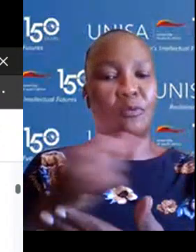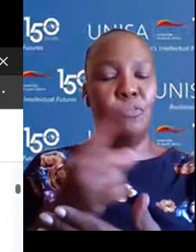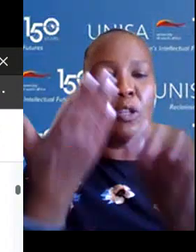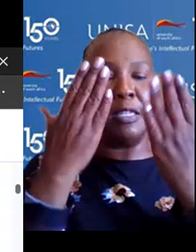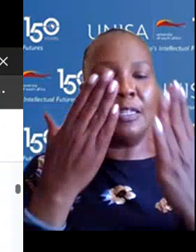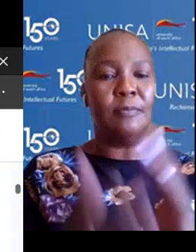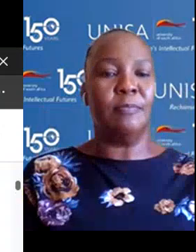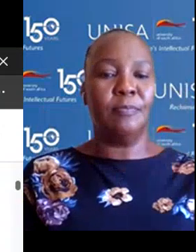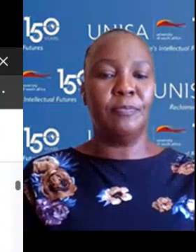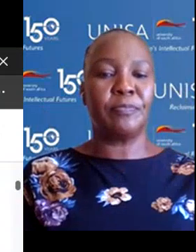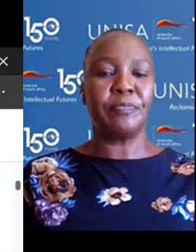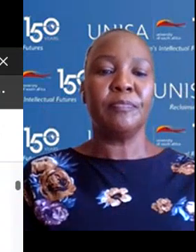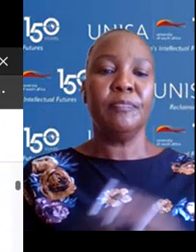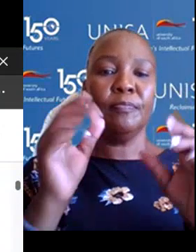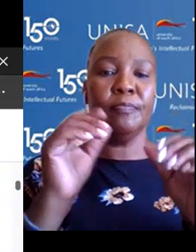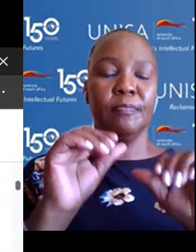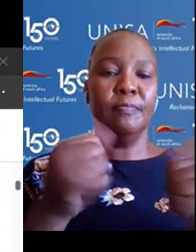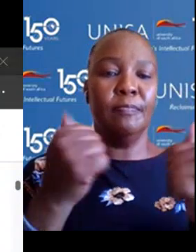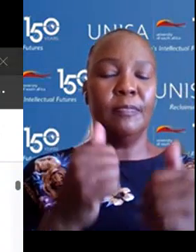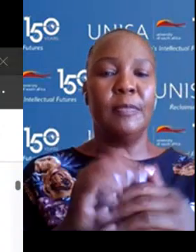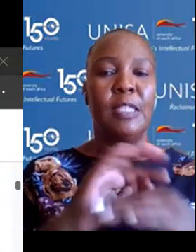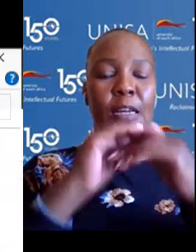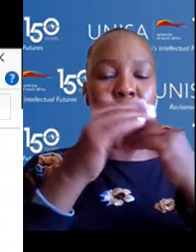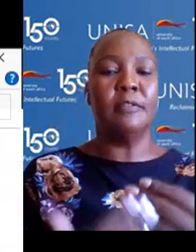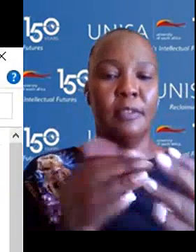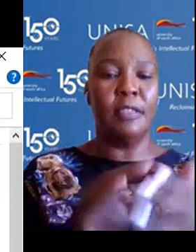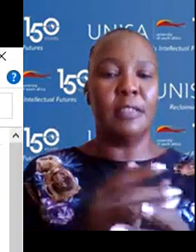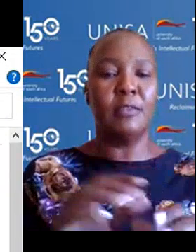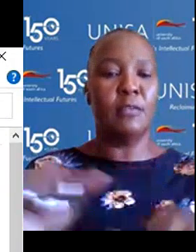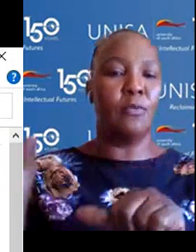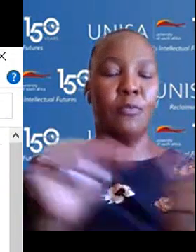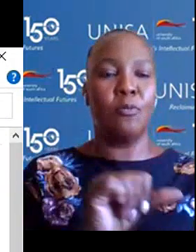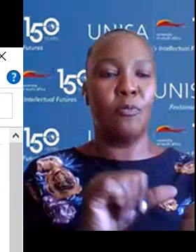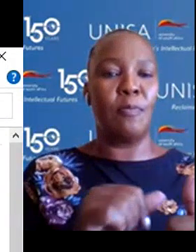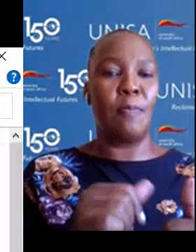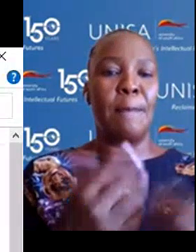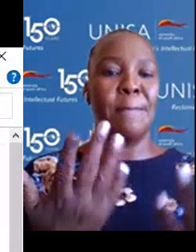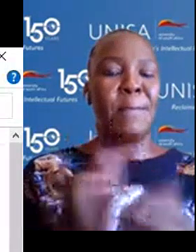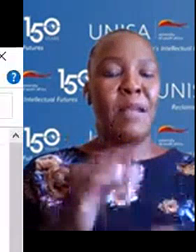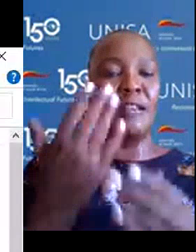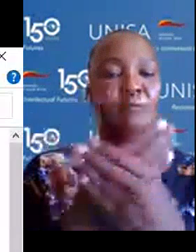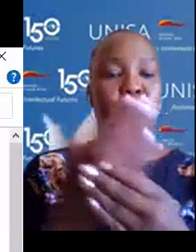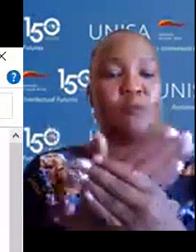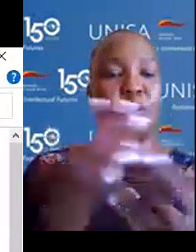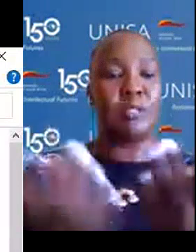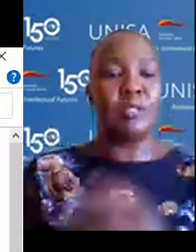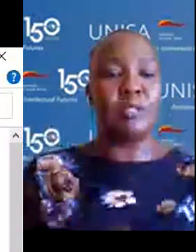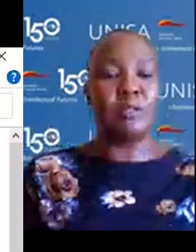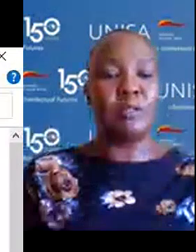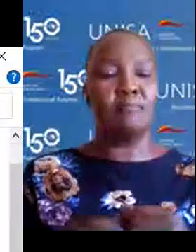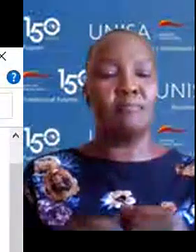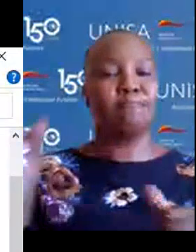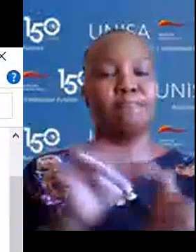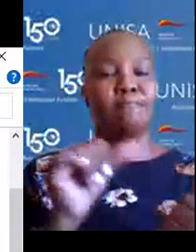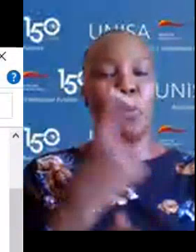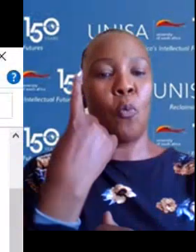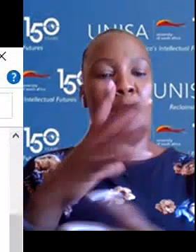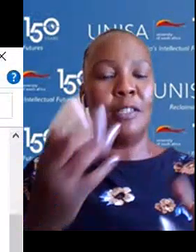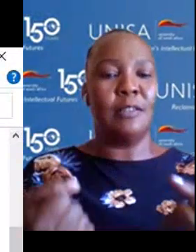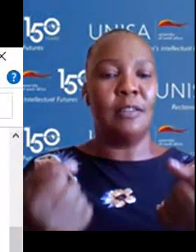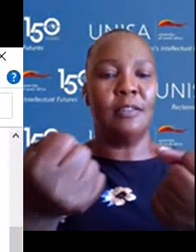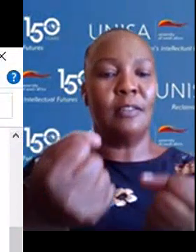that pretty much covers it. But now let's quickly go back to my folder. Let me go back to my OneDrive. Let me go